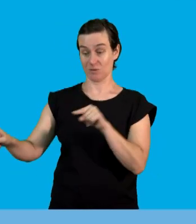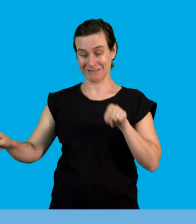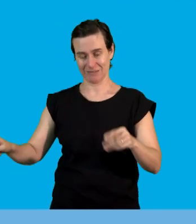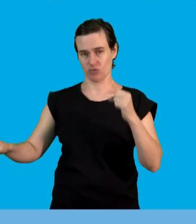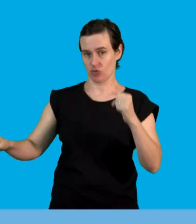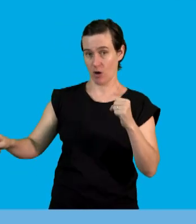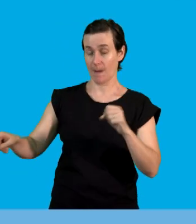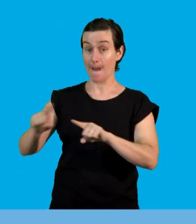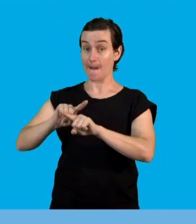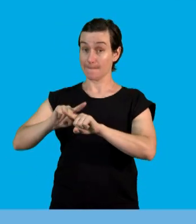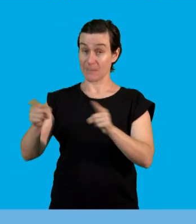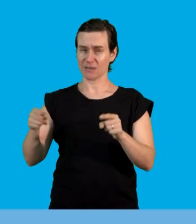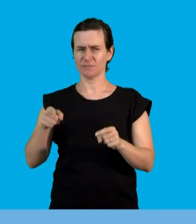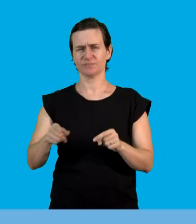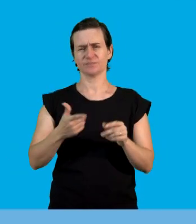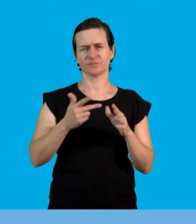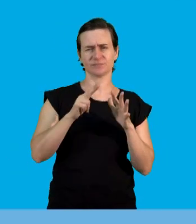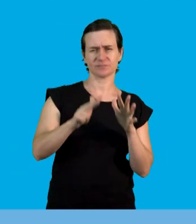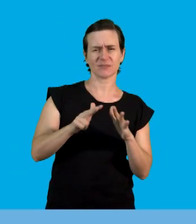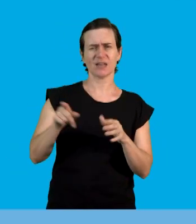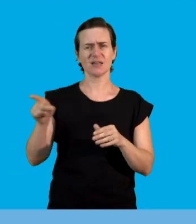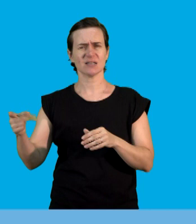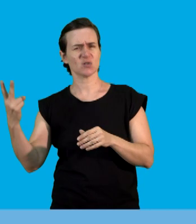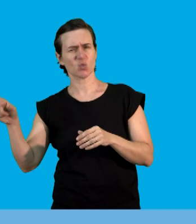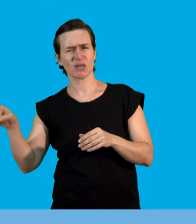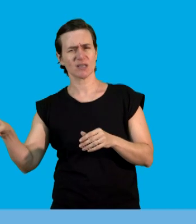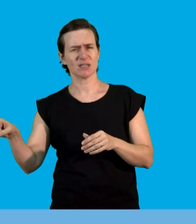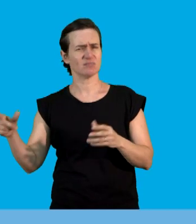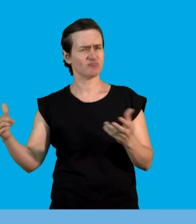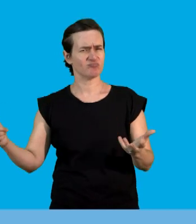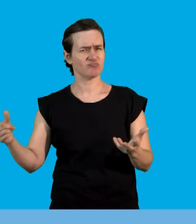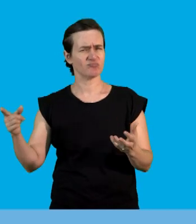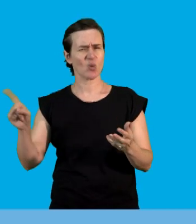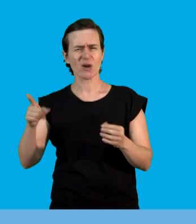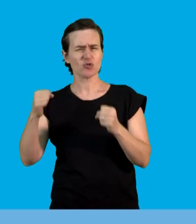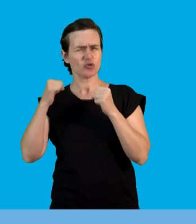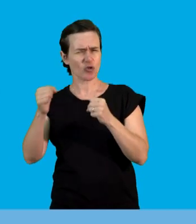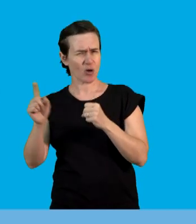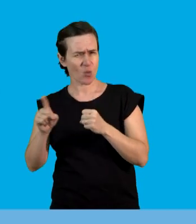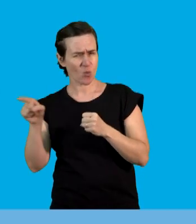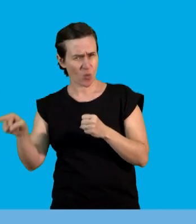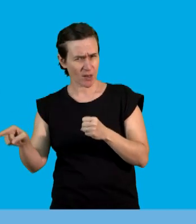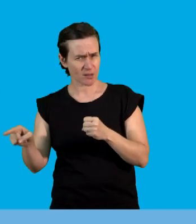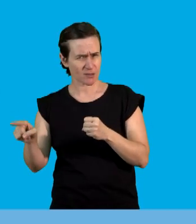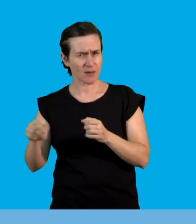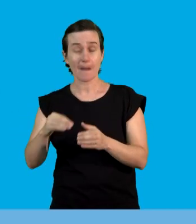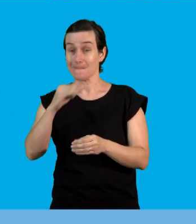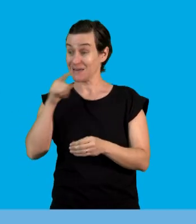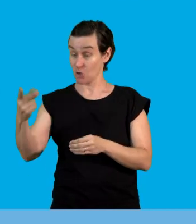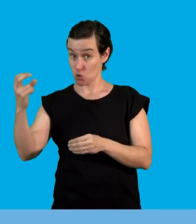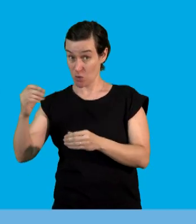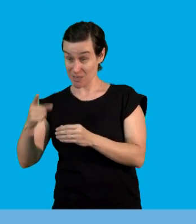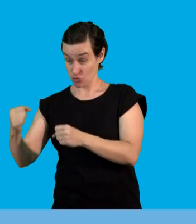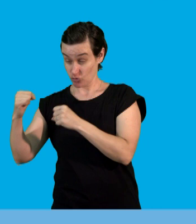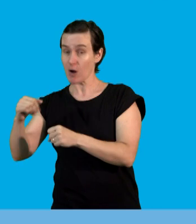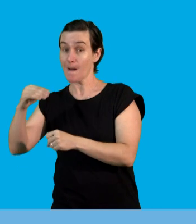case, because the bigger force between 18 and 20, it is with regards to, it is going to the left, therefore the book is going to be going